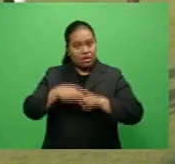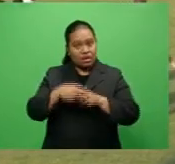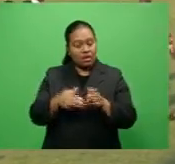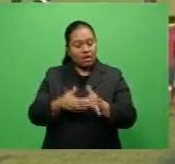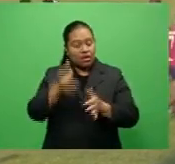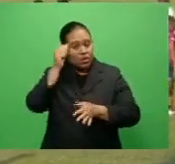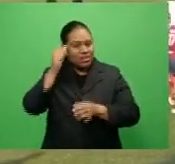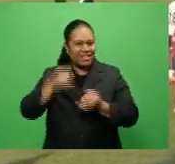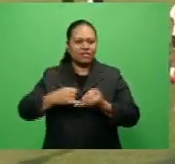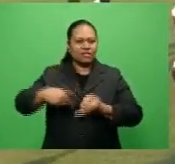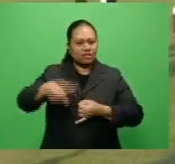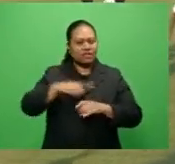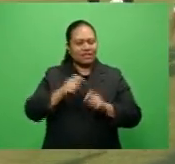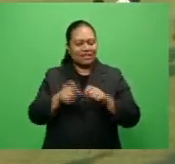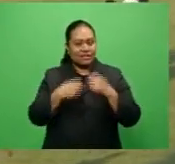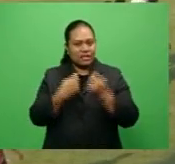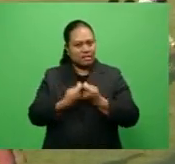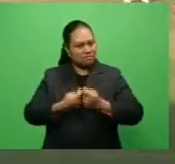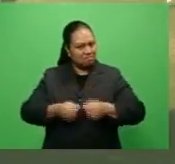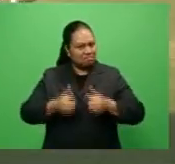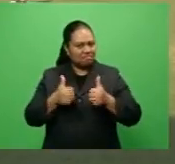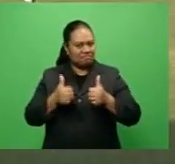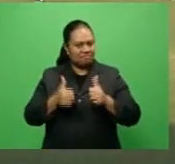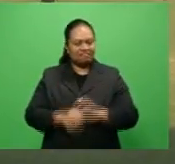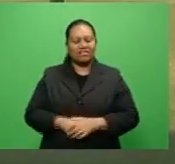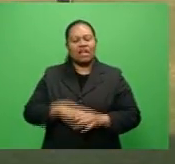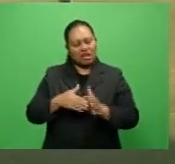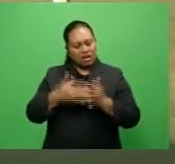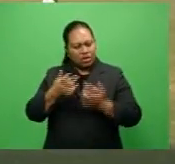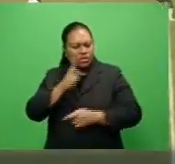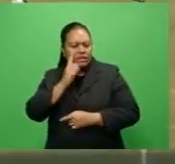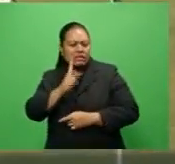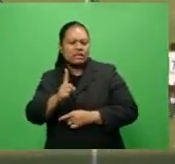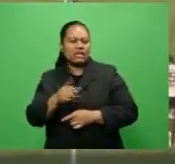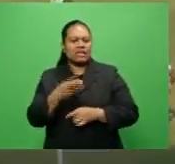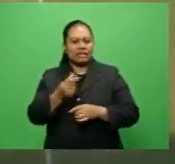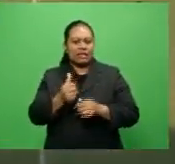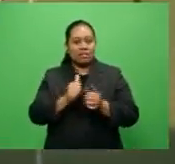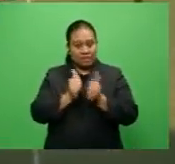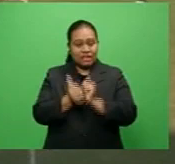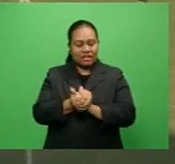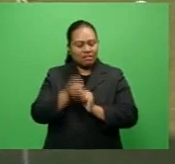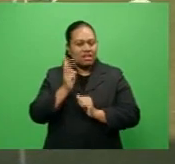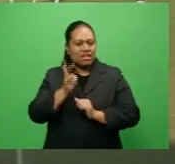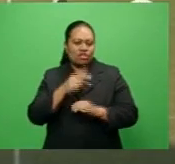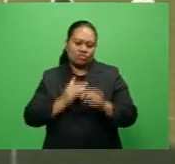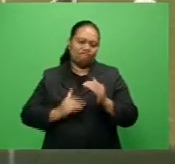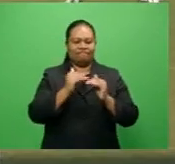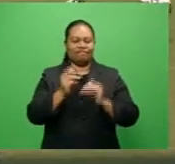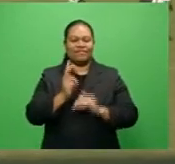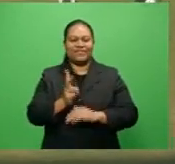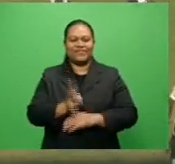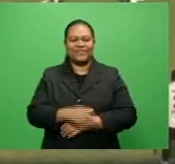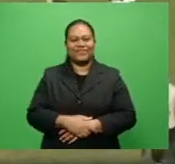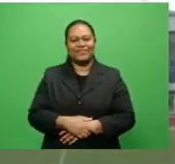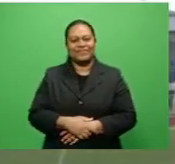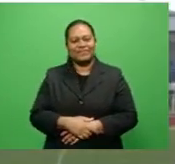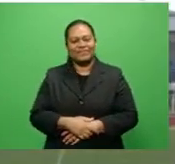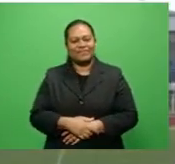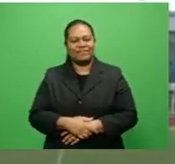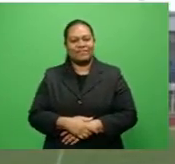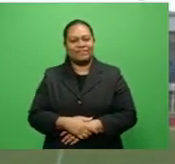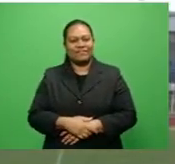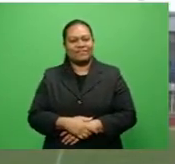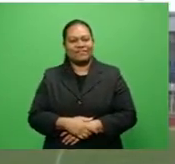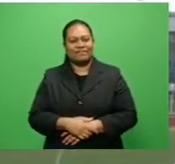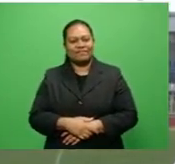capital city side's capabilities and has relooked at some aspects of their game to make improvements. Suva